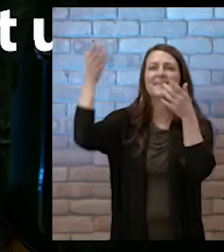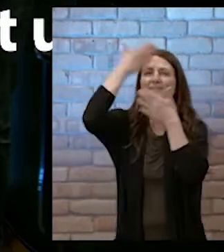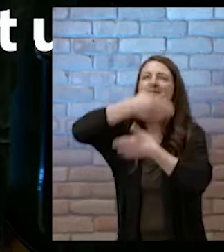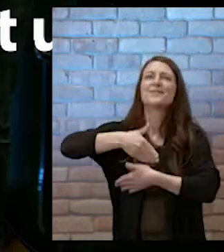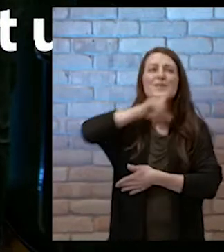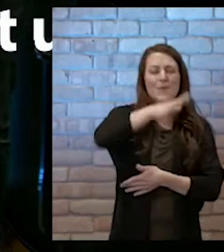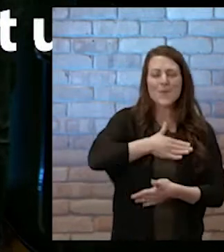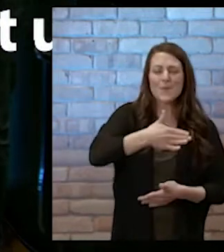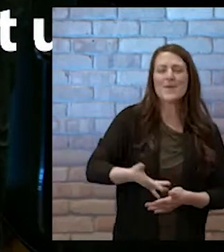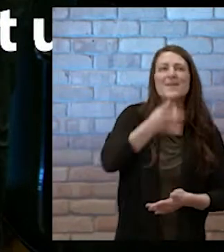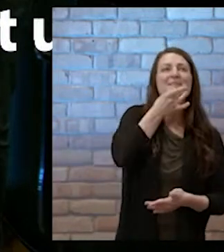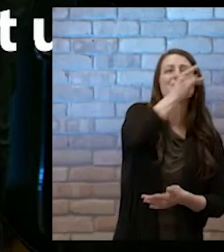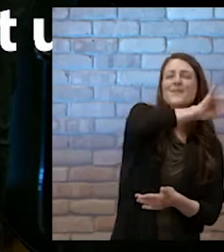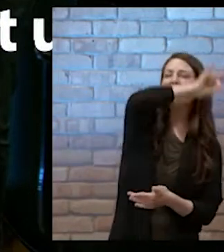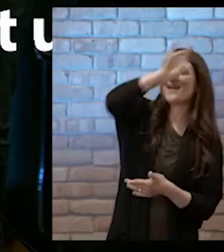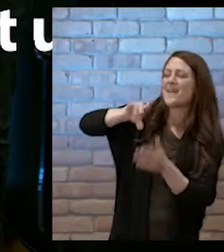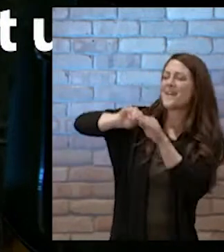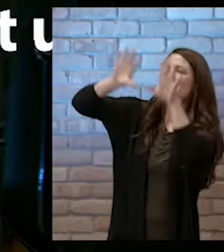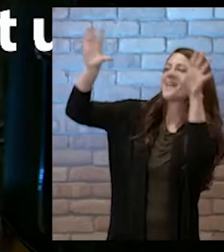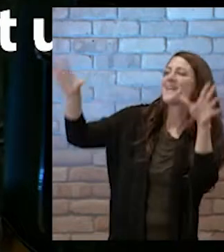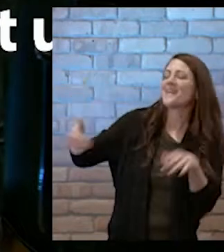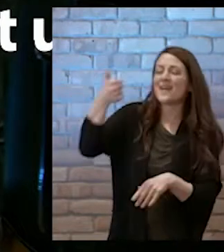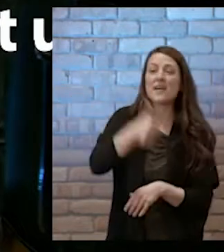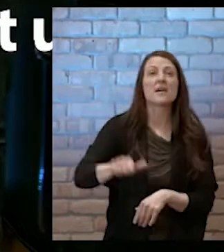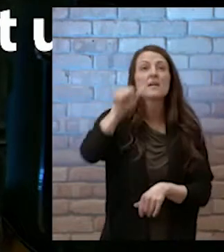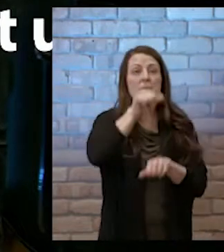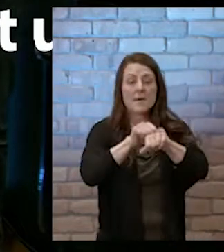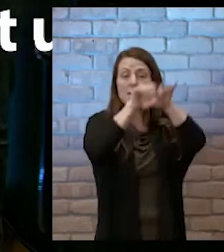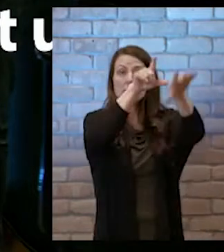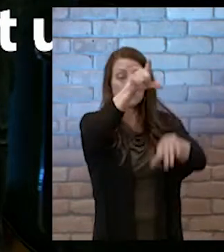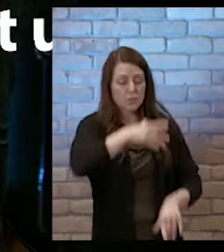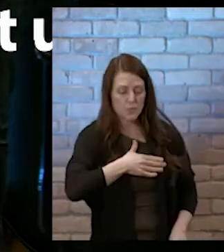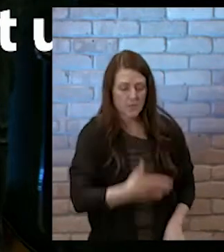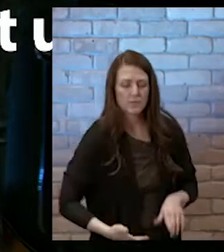There's no shadow you won't light up.